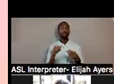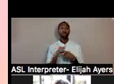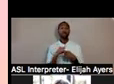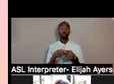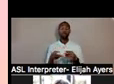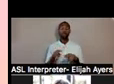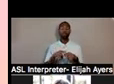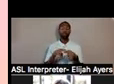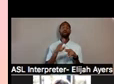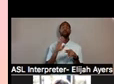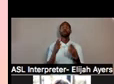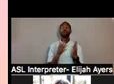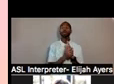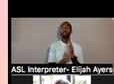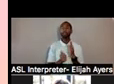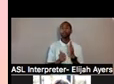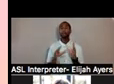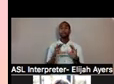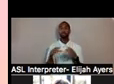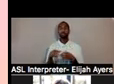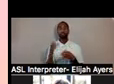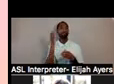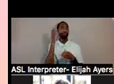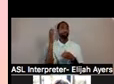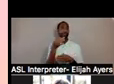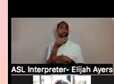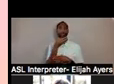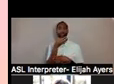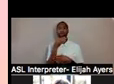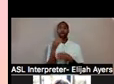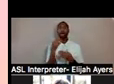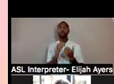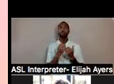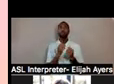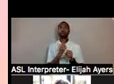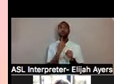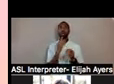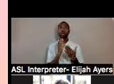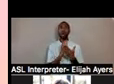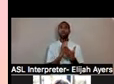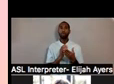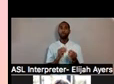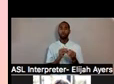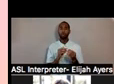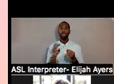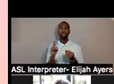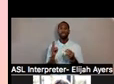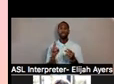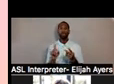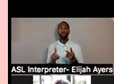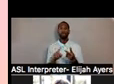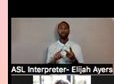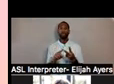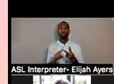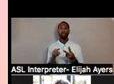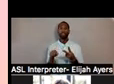and embodied knowledge? In what ways does it invite you to stretch and explore? The second question, what is